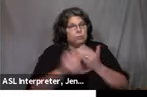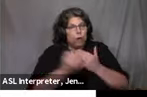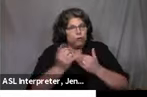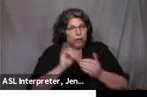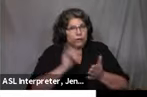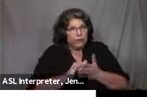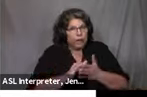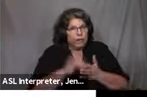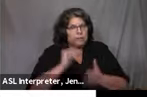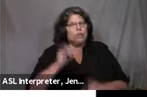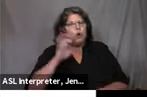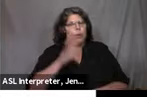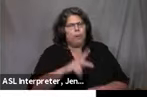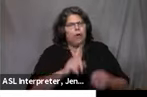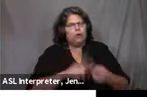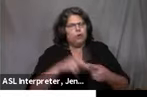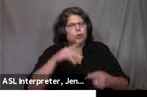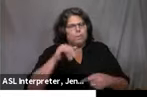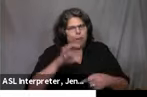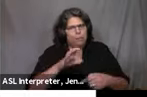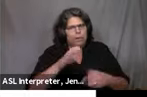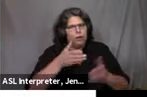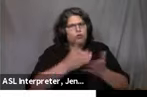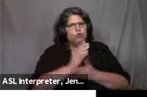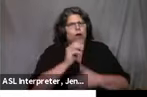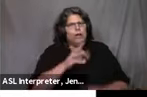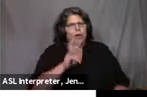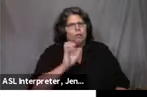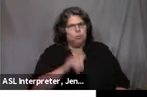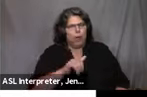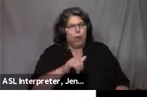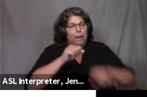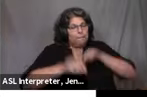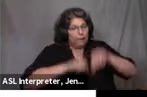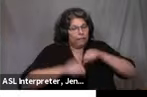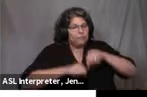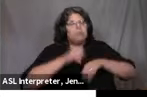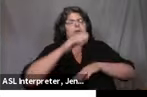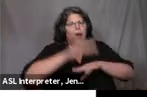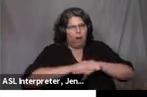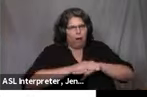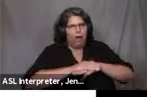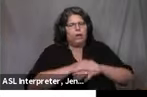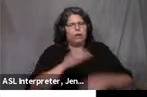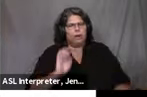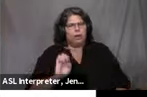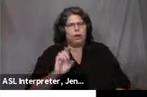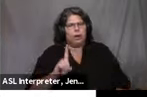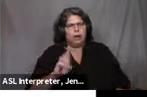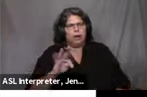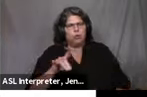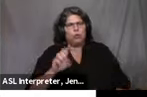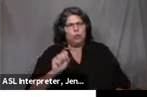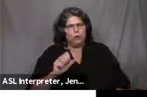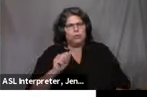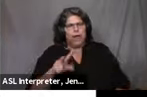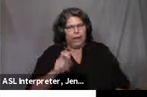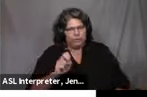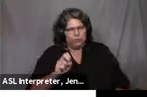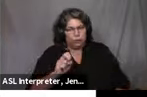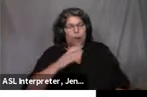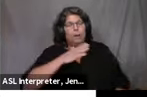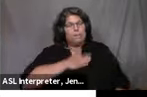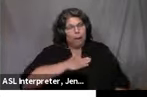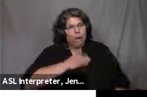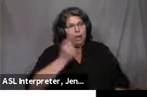public right-of-way. Cyclists would go onto Edwards Avenue. My understanding